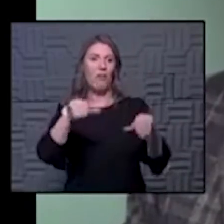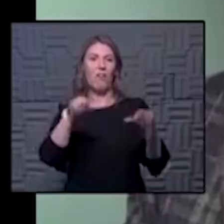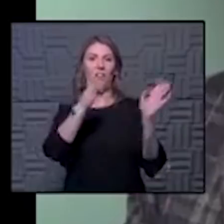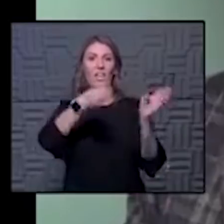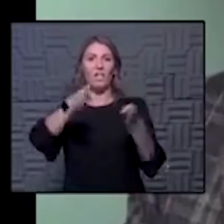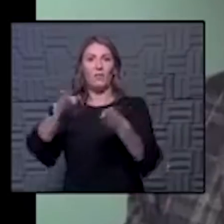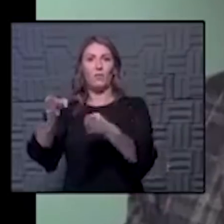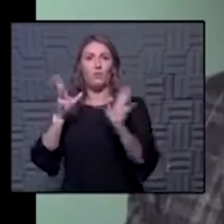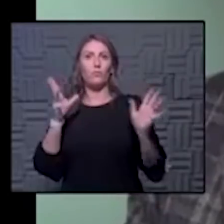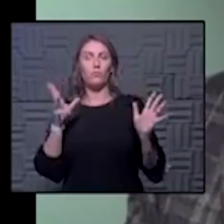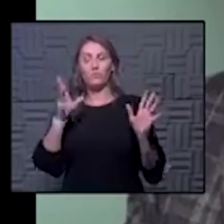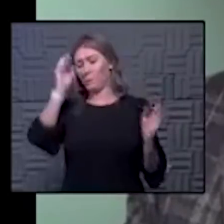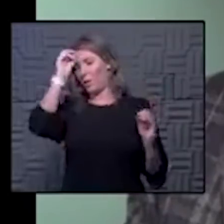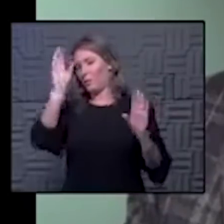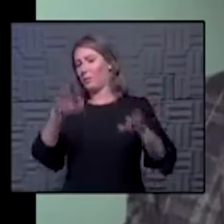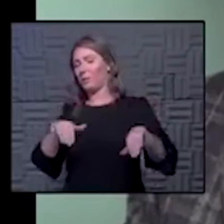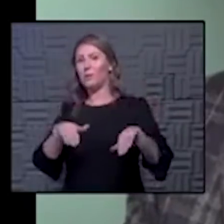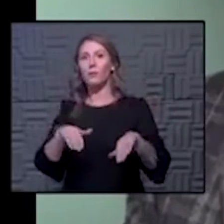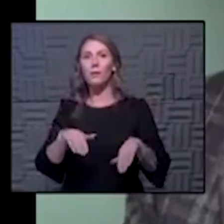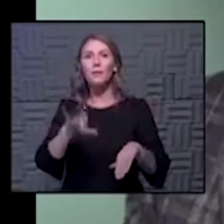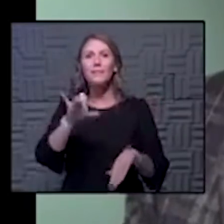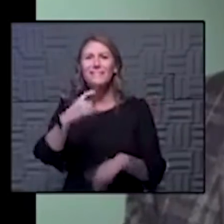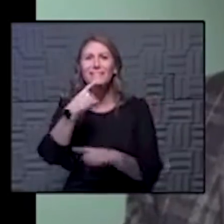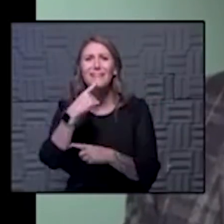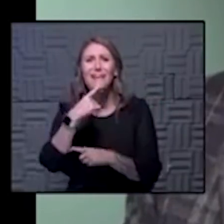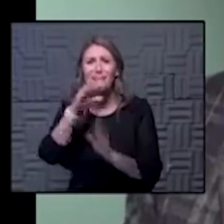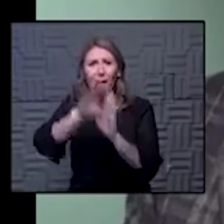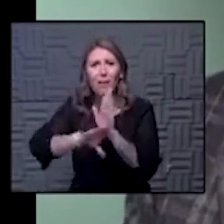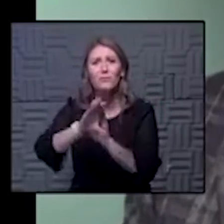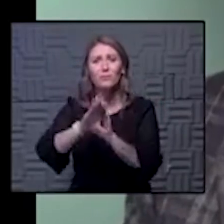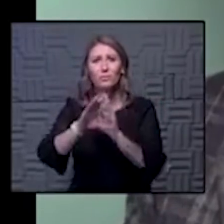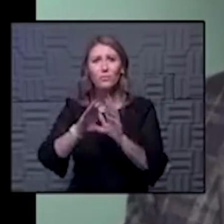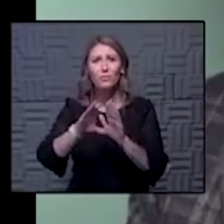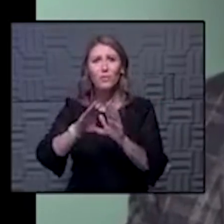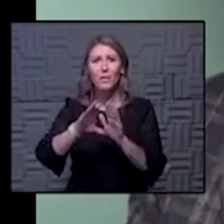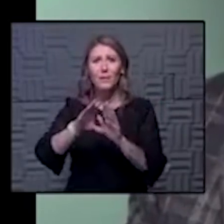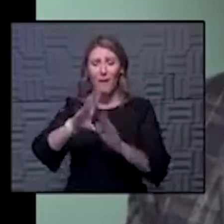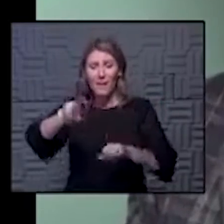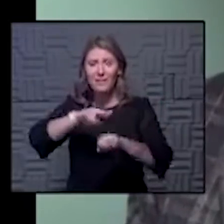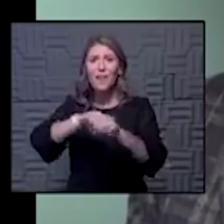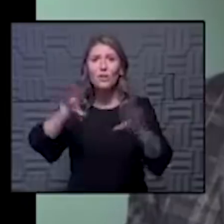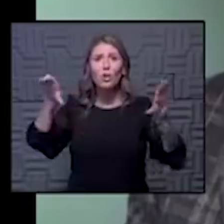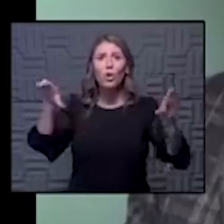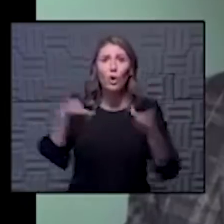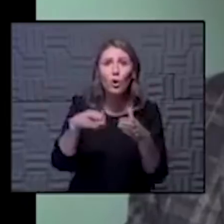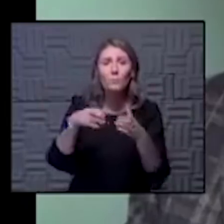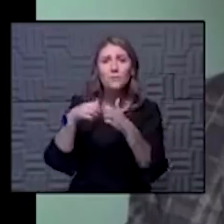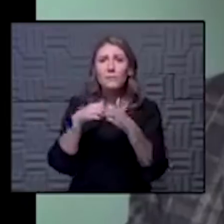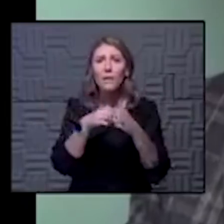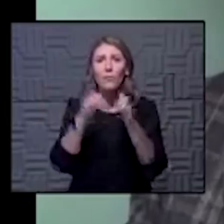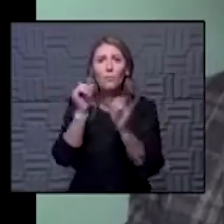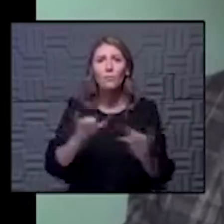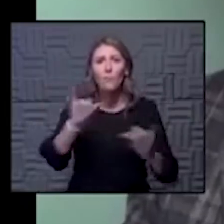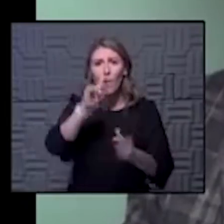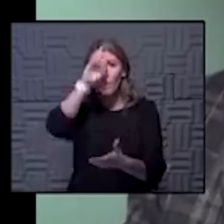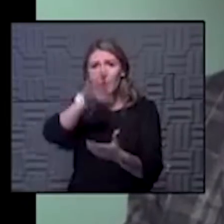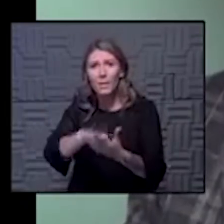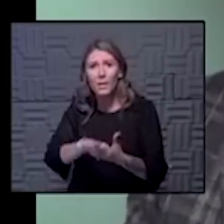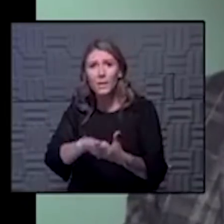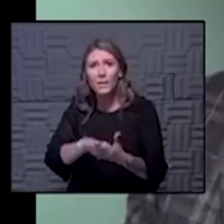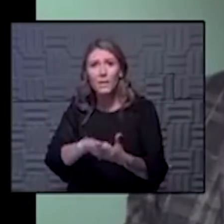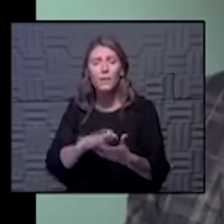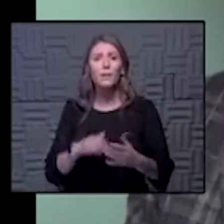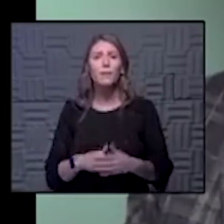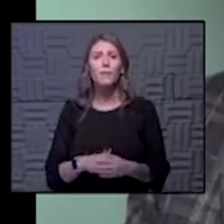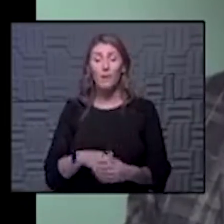individuals. It says we're a nation who come together over a common belief.